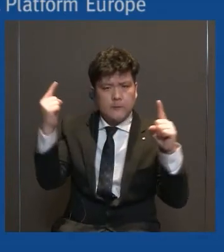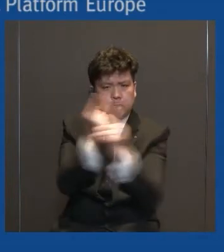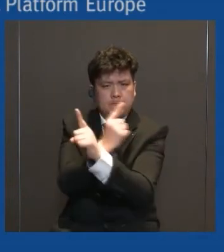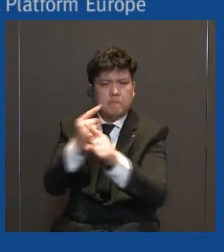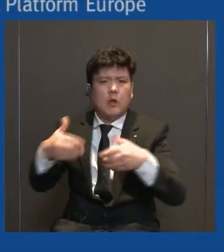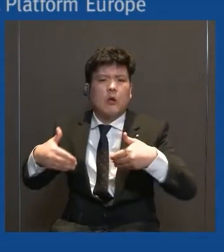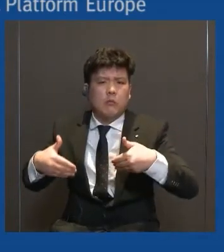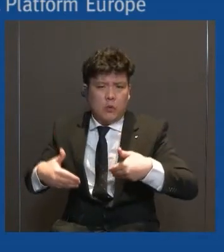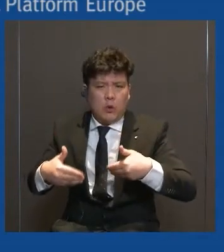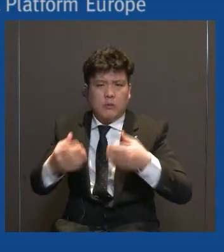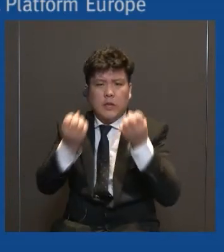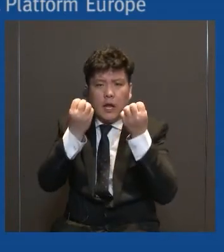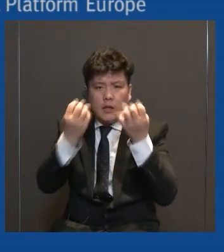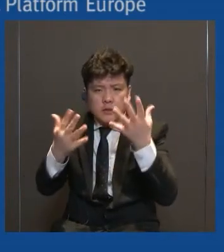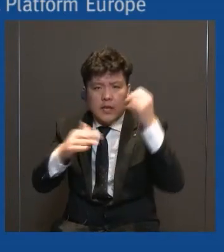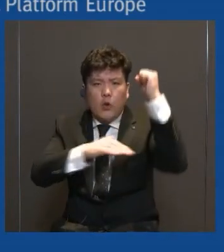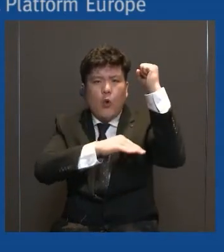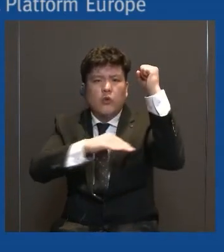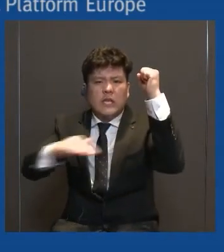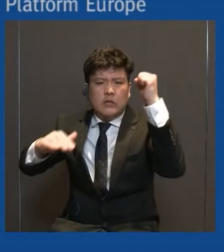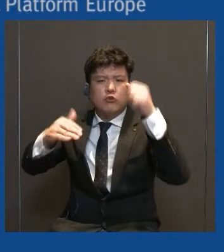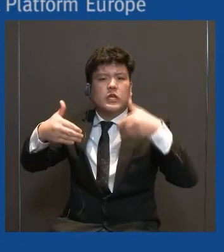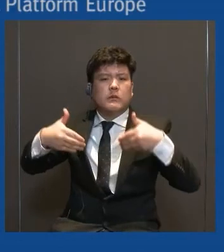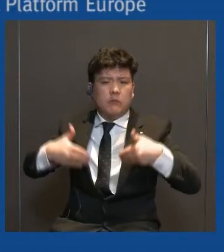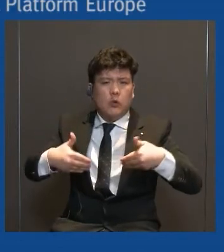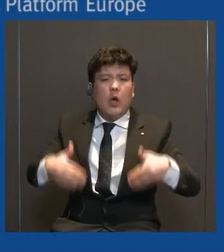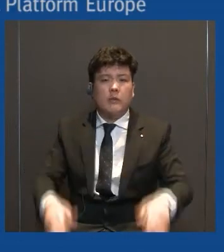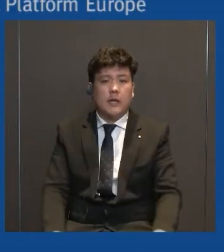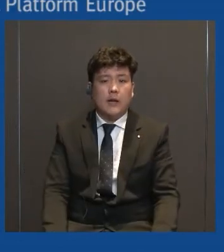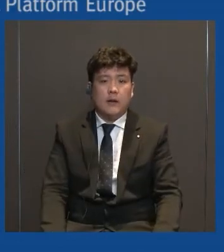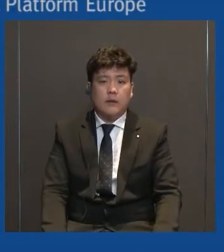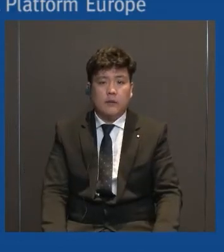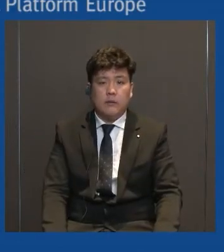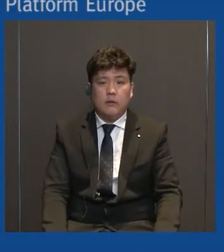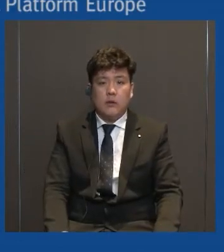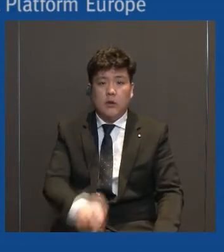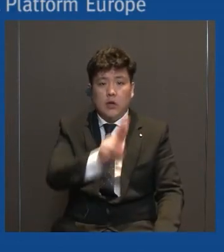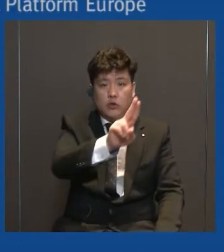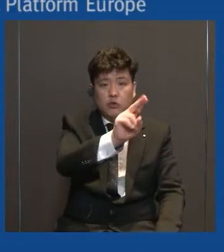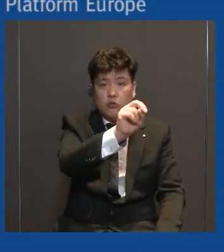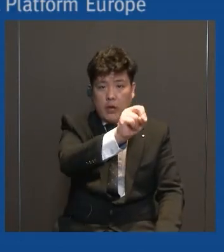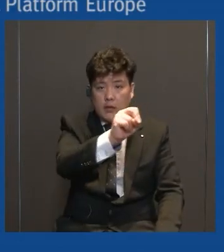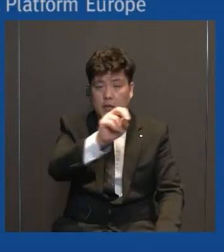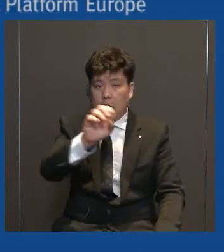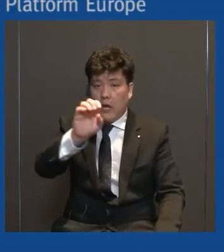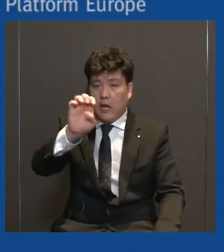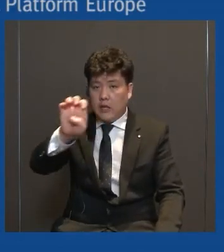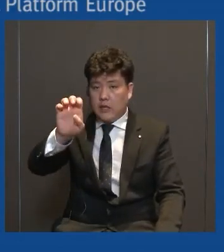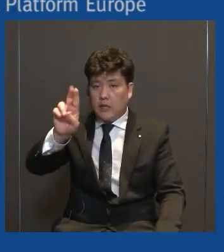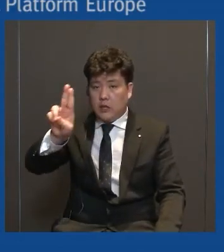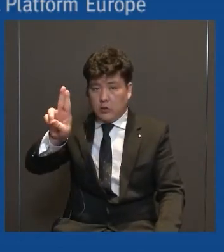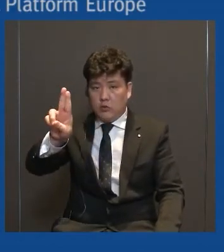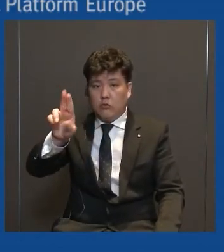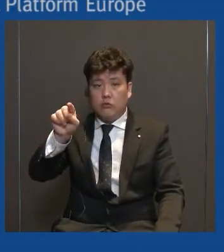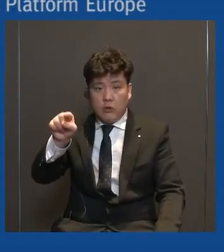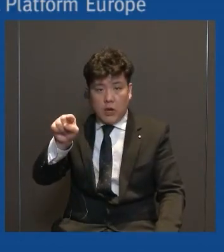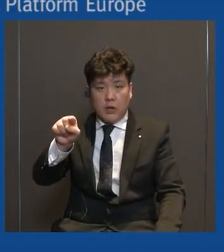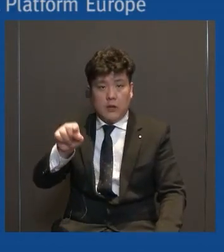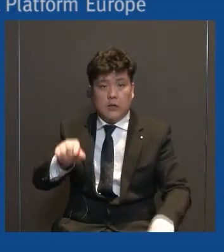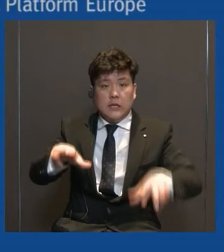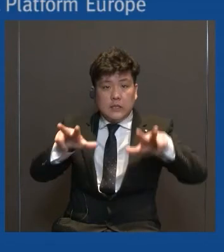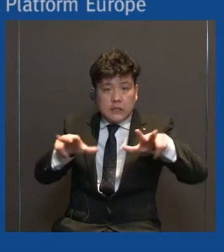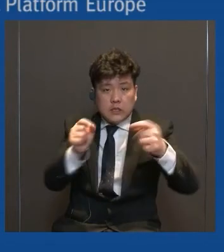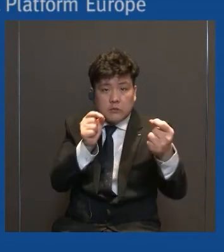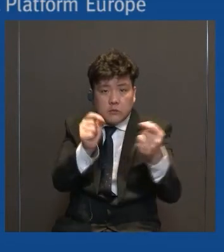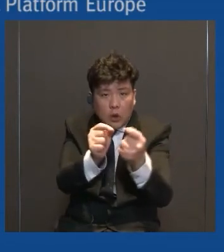EU and the member states of the EU have actually done this gradually. So they have moved their approach and recognized the opportunities of